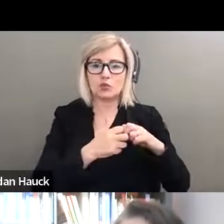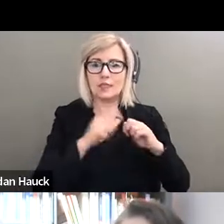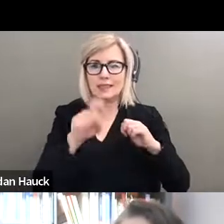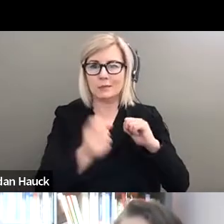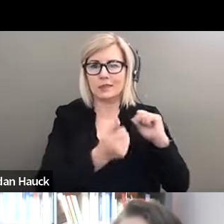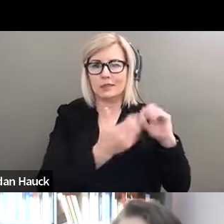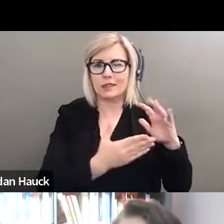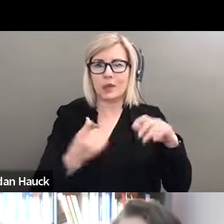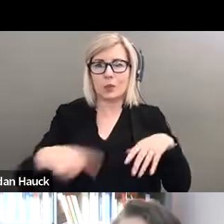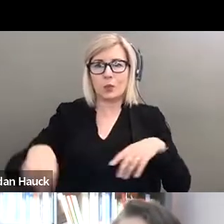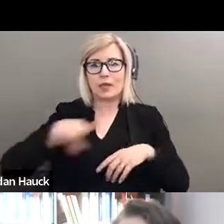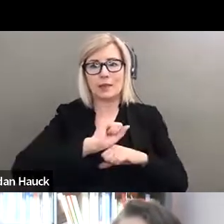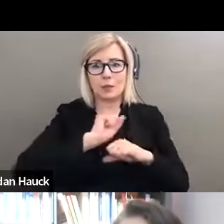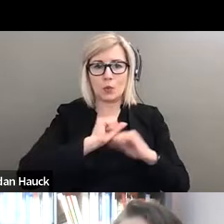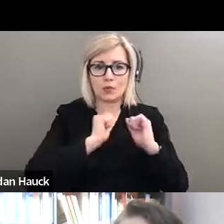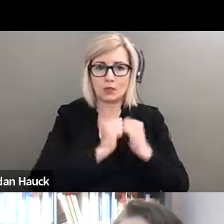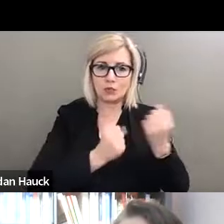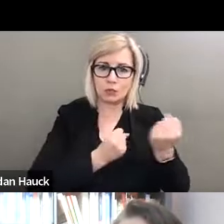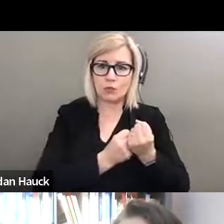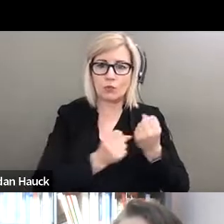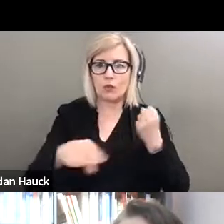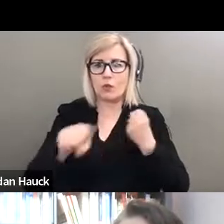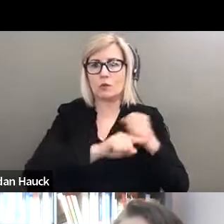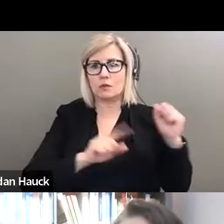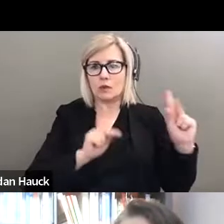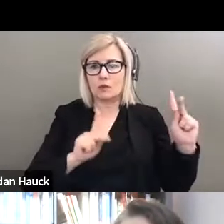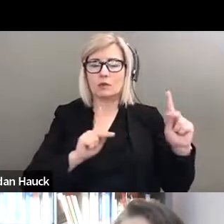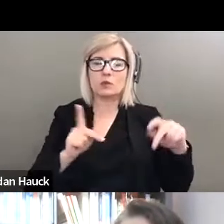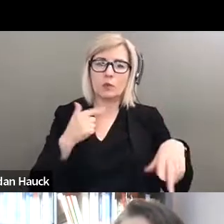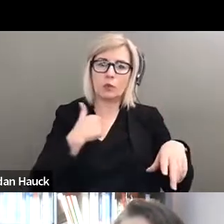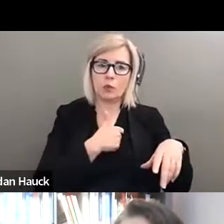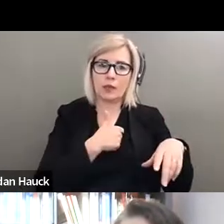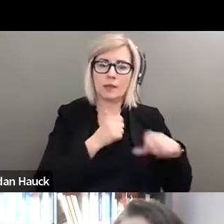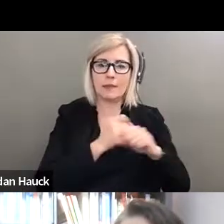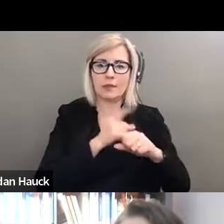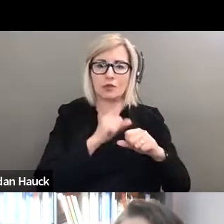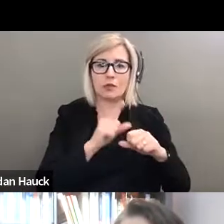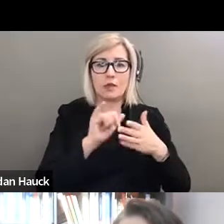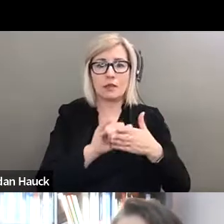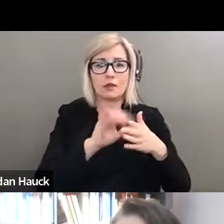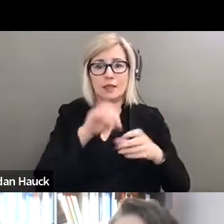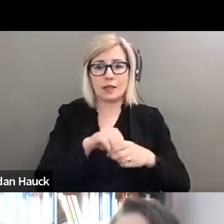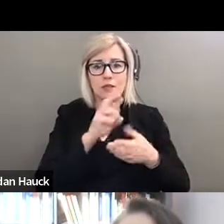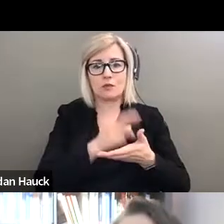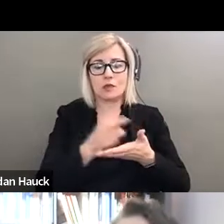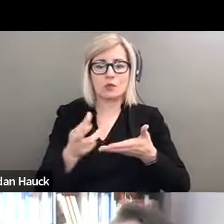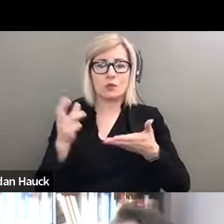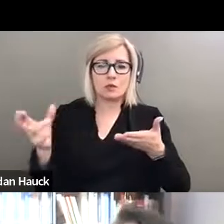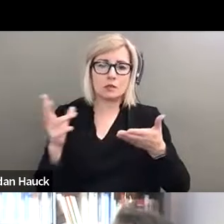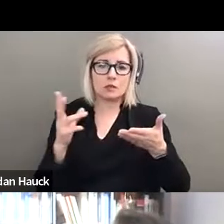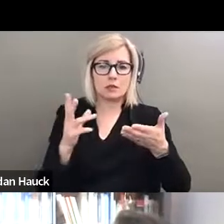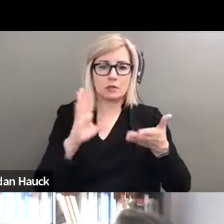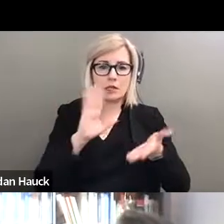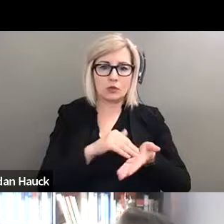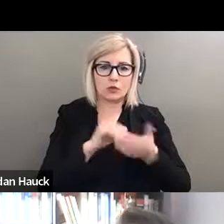as Iowans to support those people so that we can get people into the resource centers to work. I know